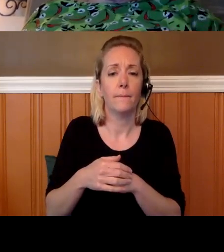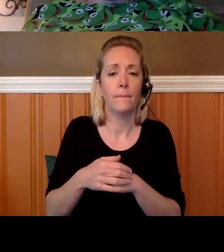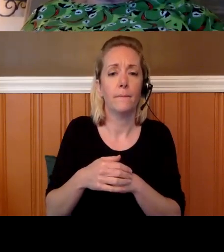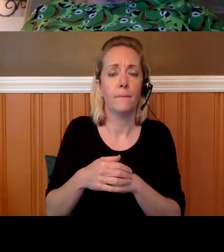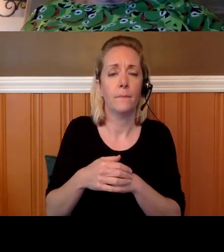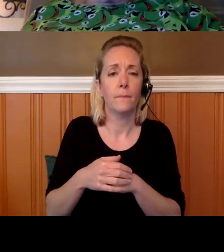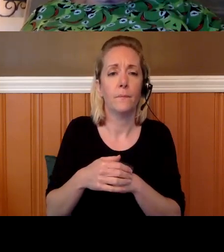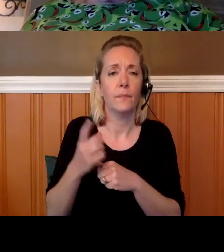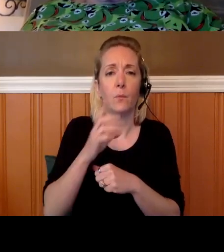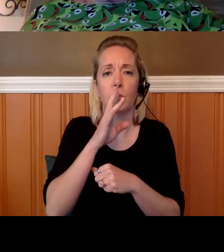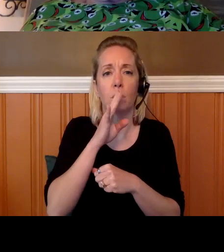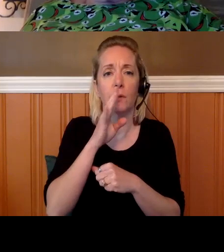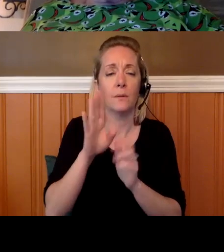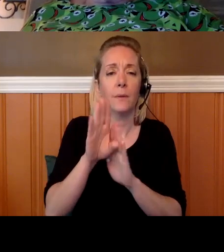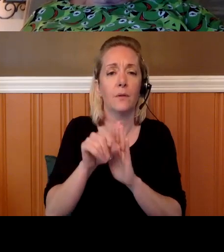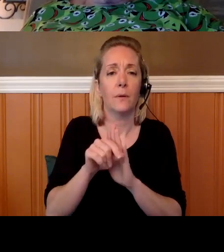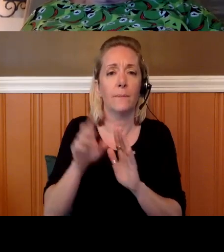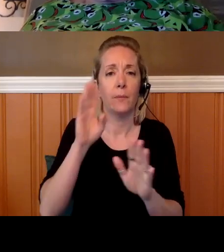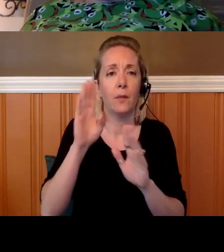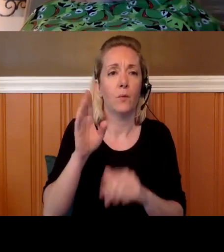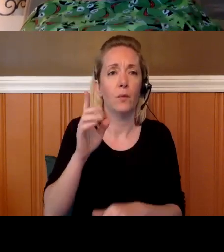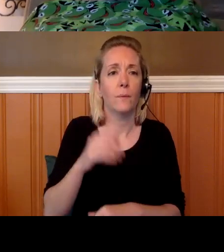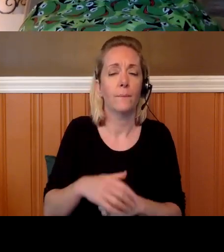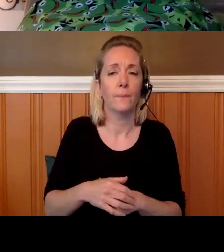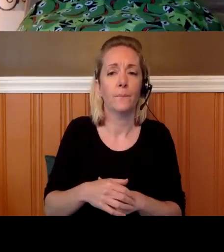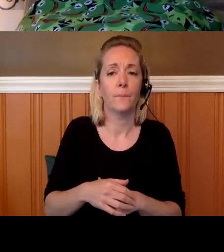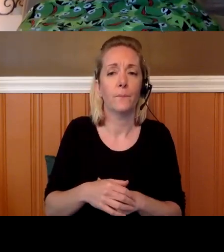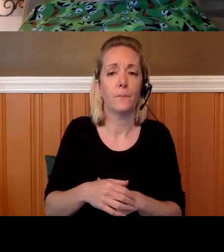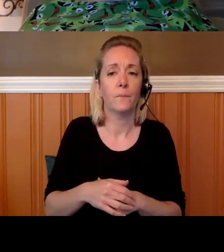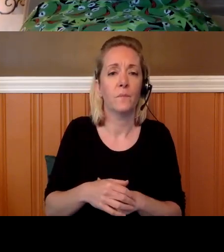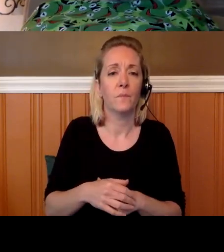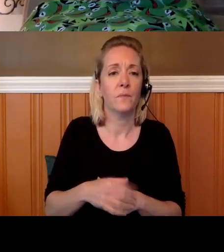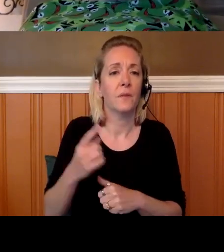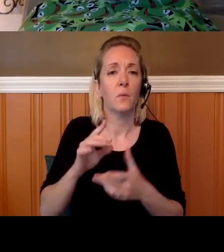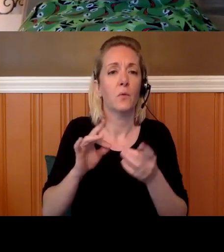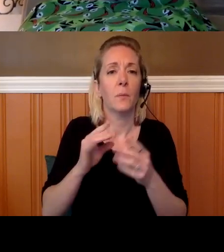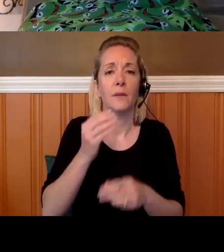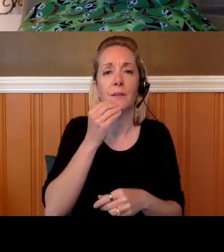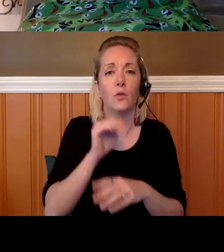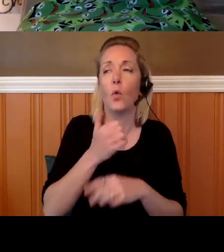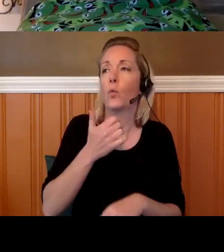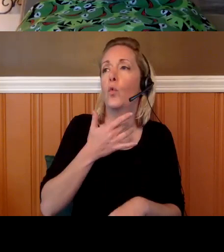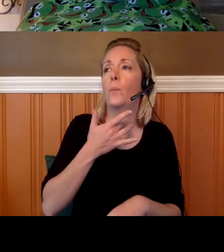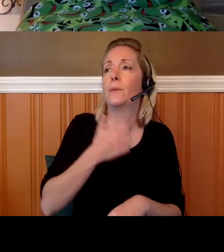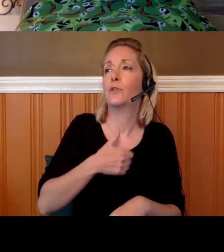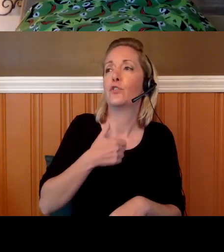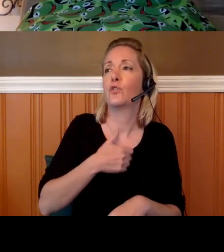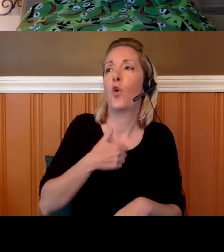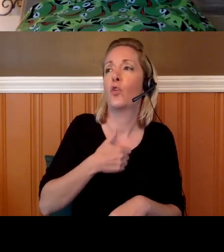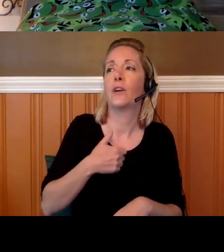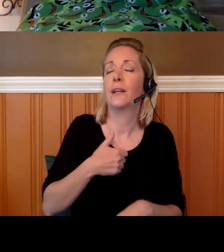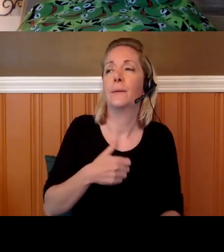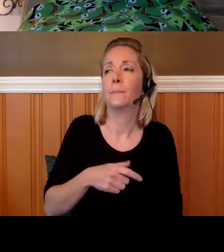come. Hello, somebody's talking about serving. What are we having for dinner? Oops, sorry,